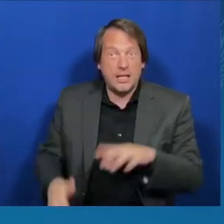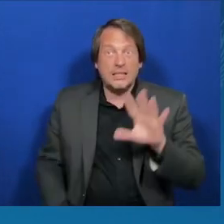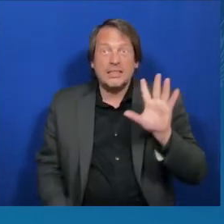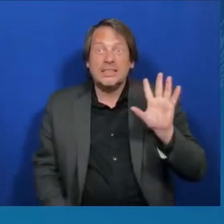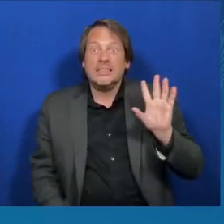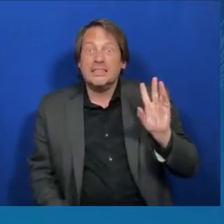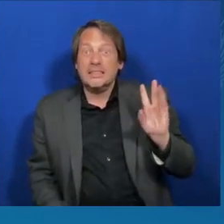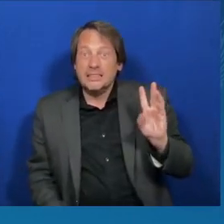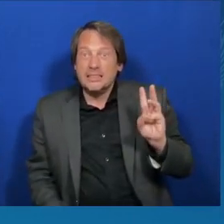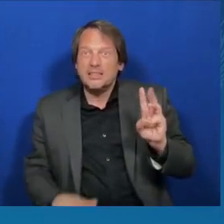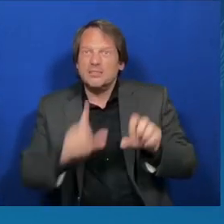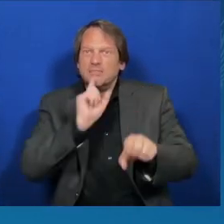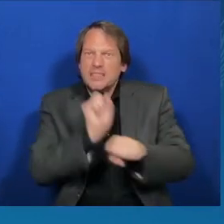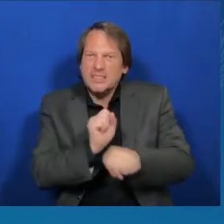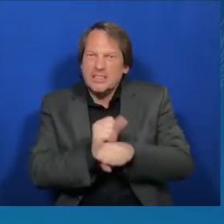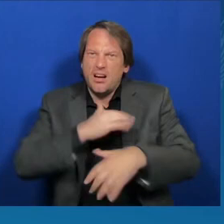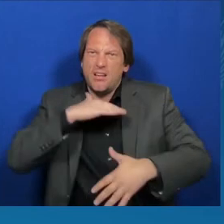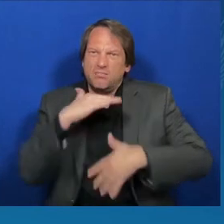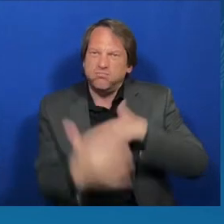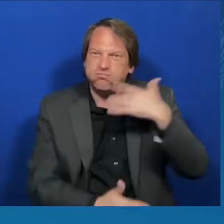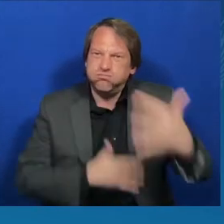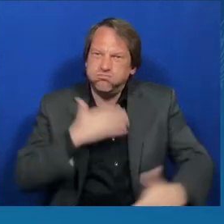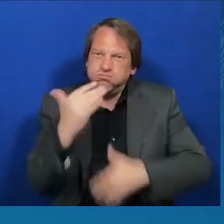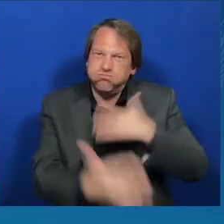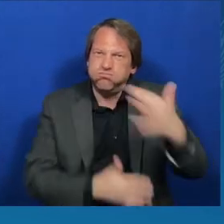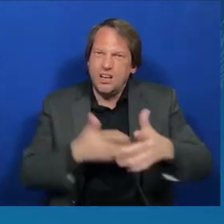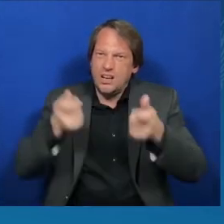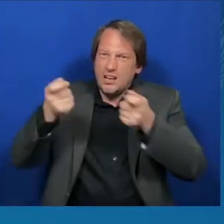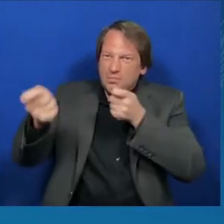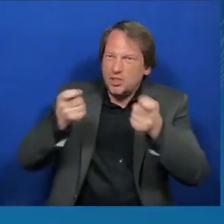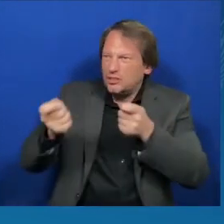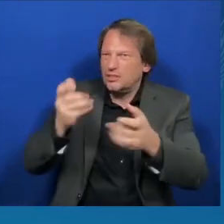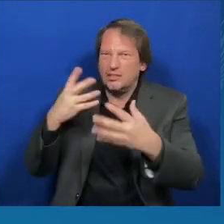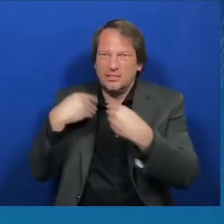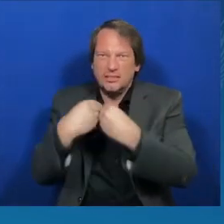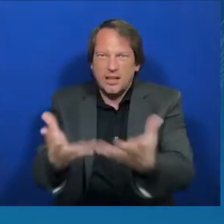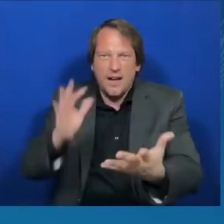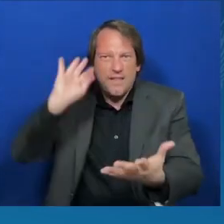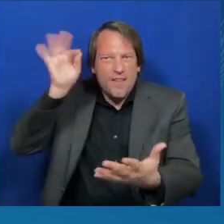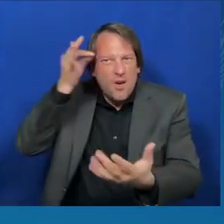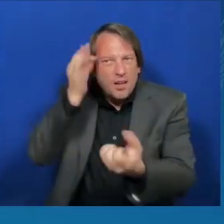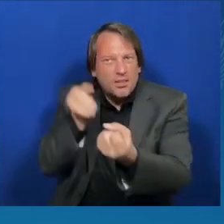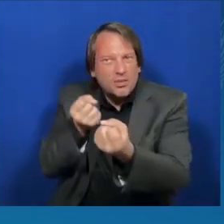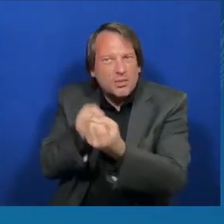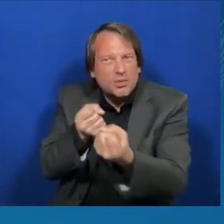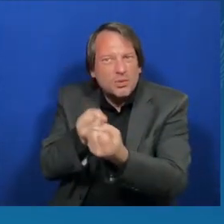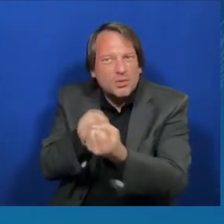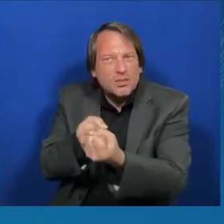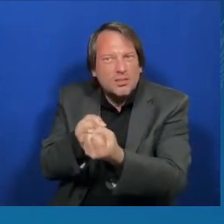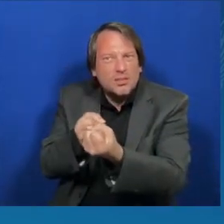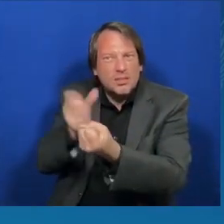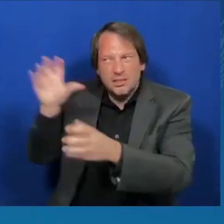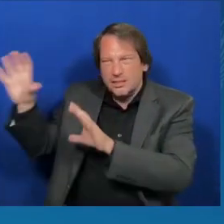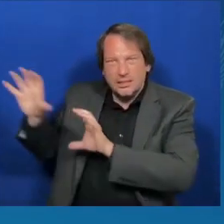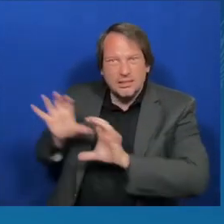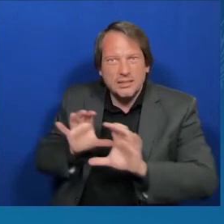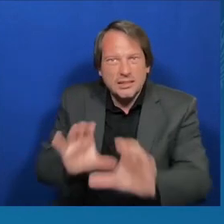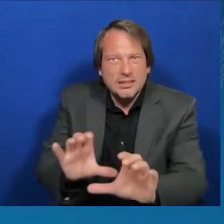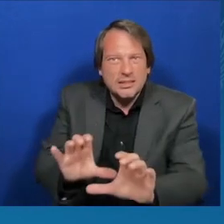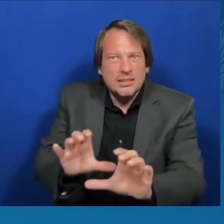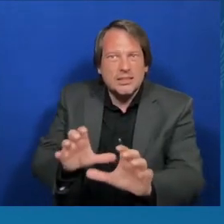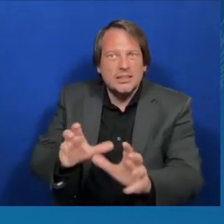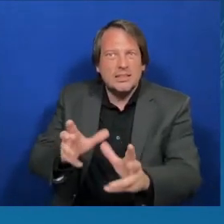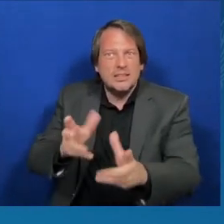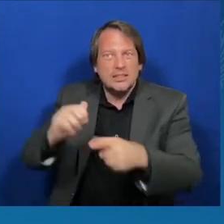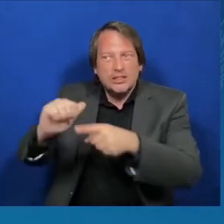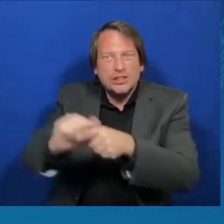the training and the implementation of these red flag laws. Of the 21 that have passed red flag laws, I challenge the others, come